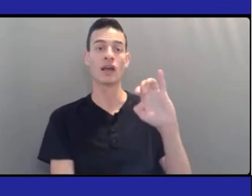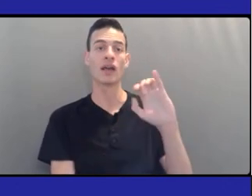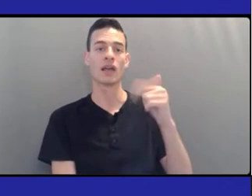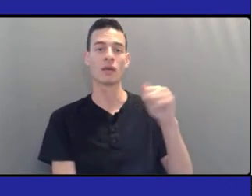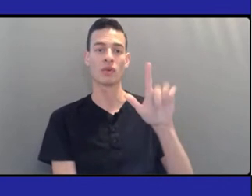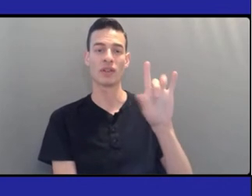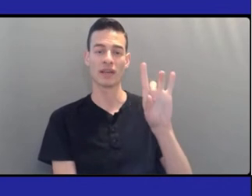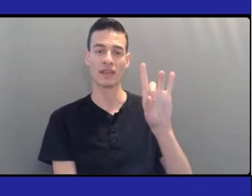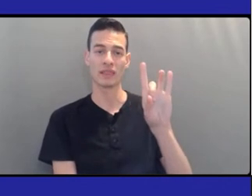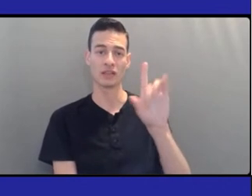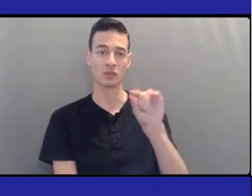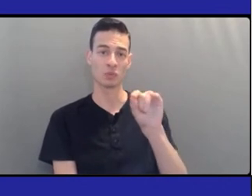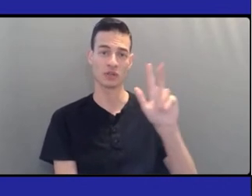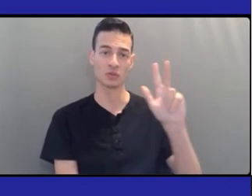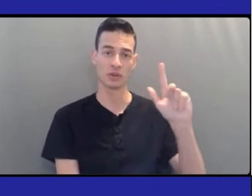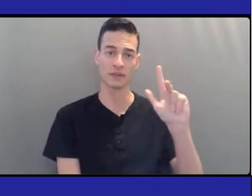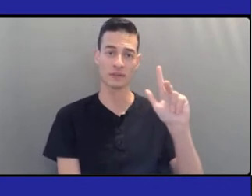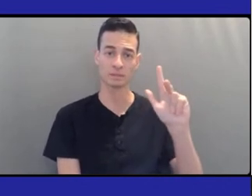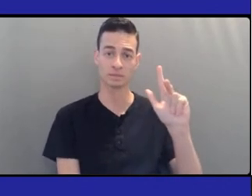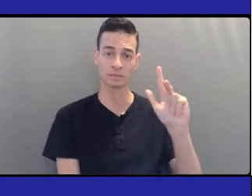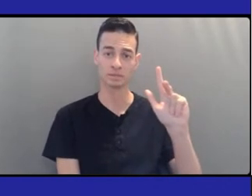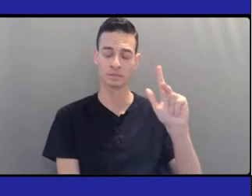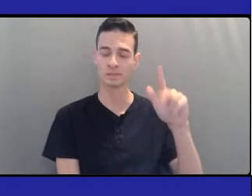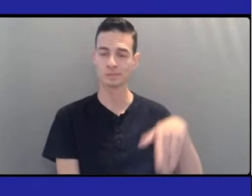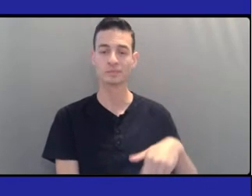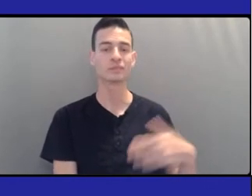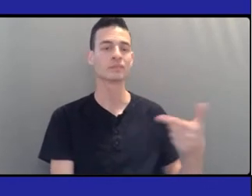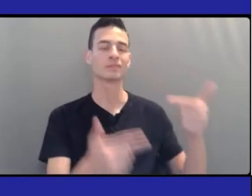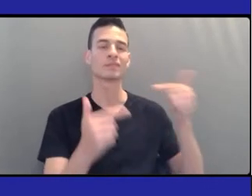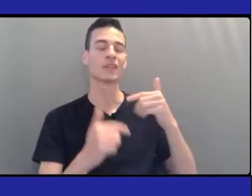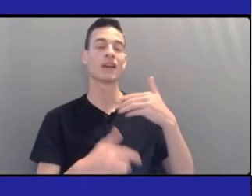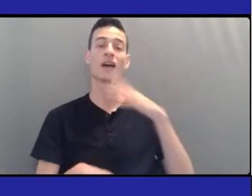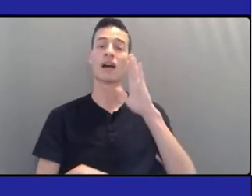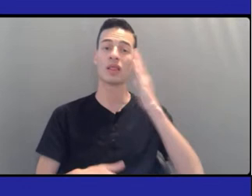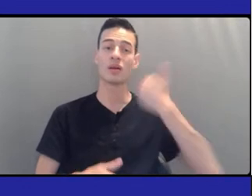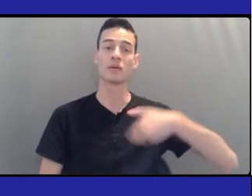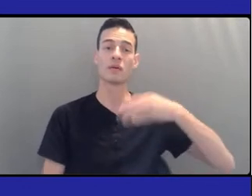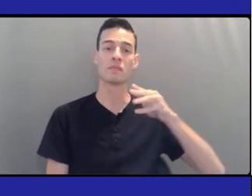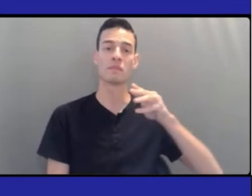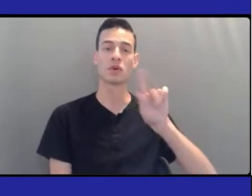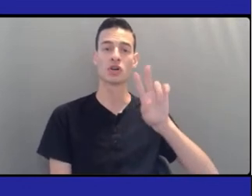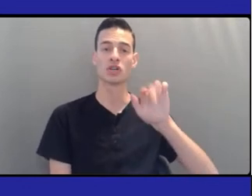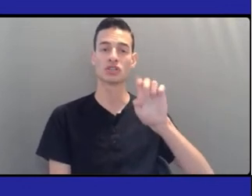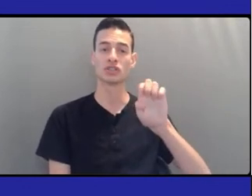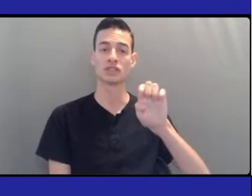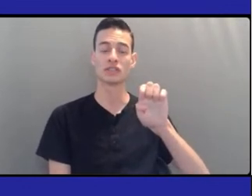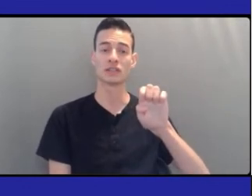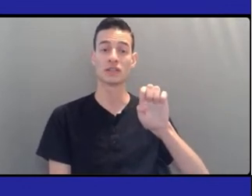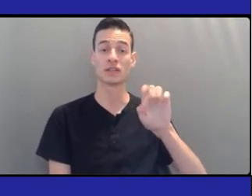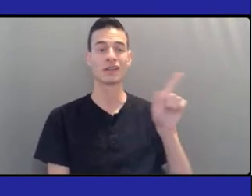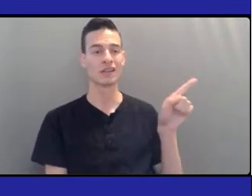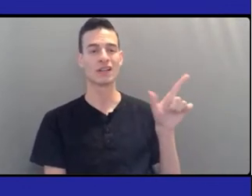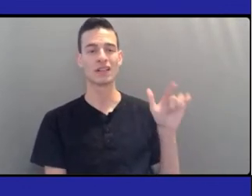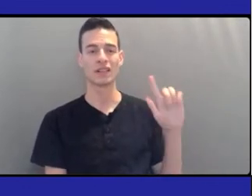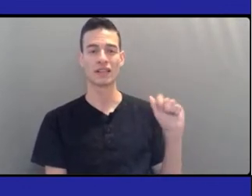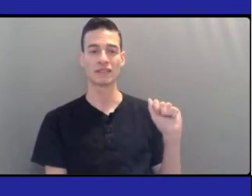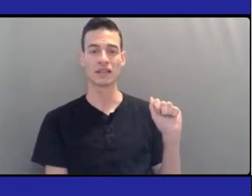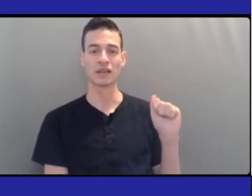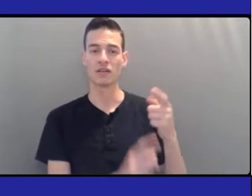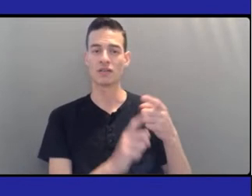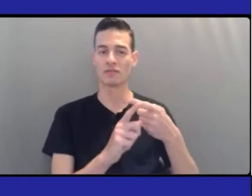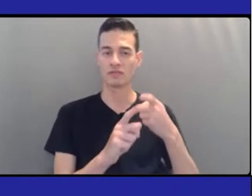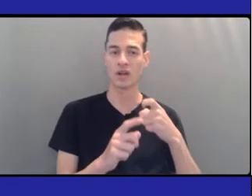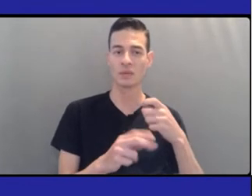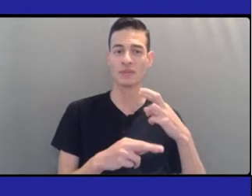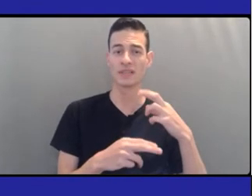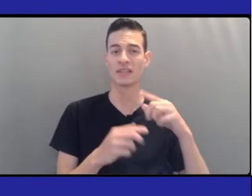8th, 2023. Floor is yours. Hi, good afternoon. I'm Margie Carlin, and this is my colleague Lisa Perez from Revenue Cycle Services.